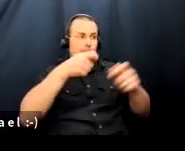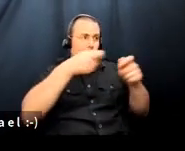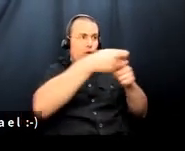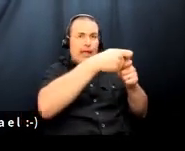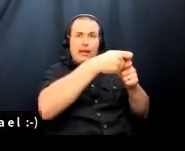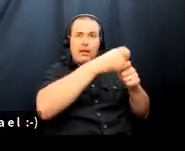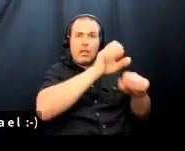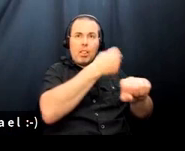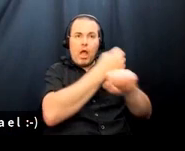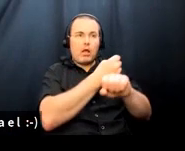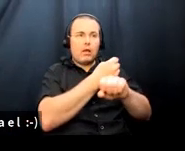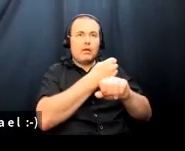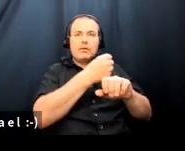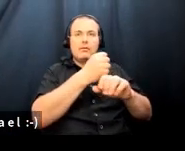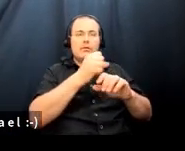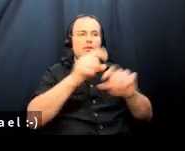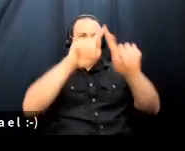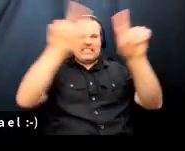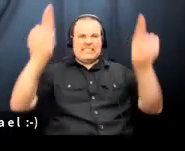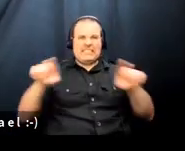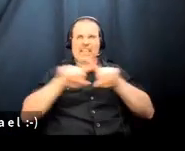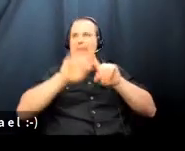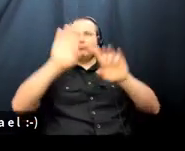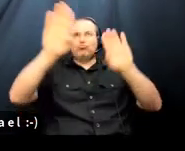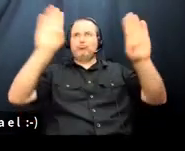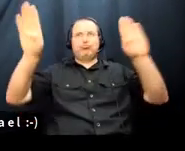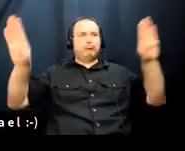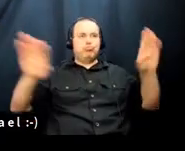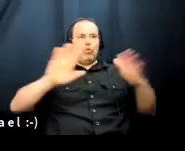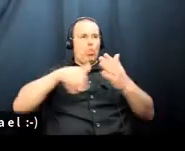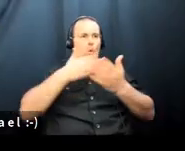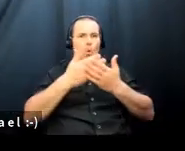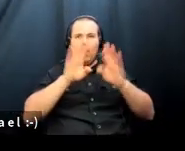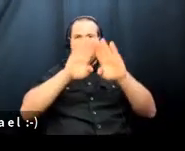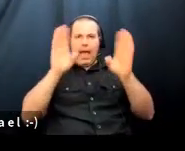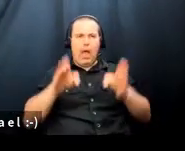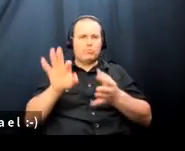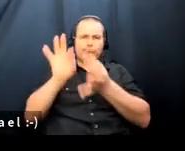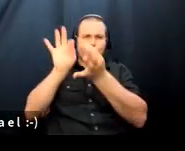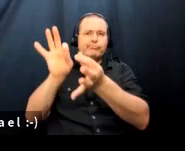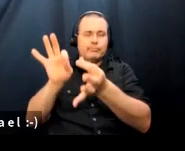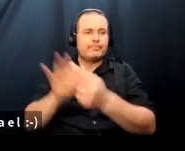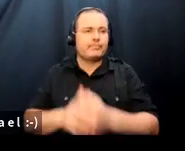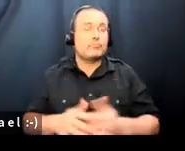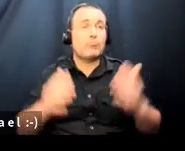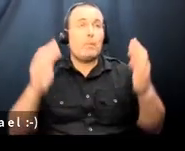Signs all over the house is perfect. Limit their screen time. Here's why I say